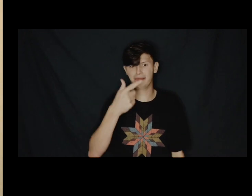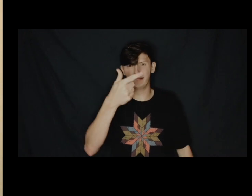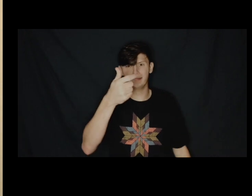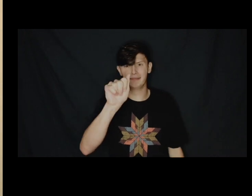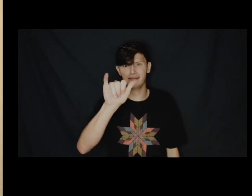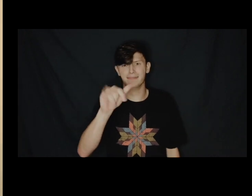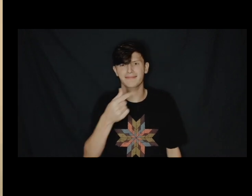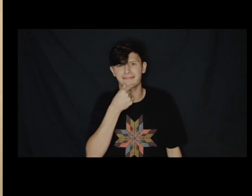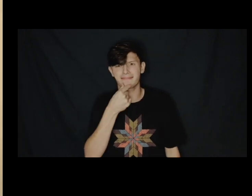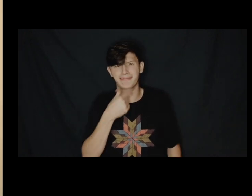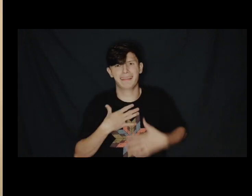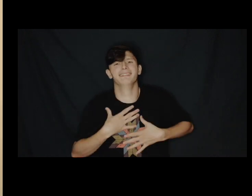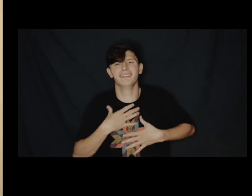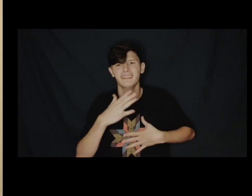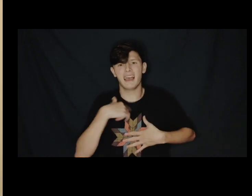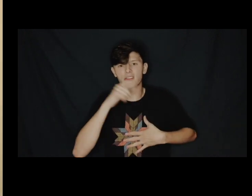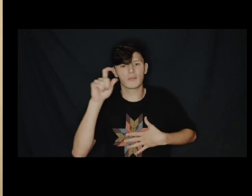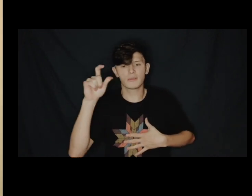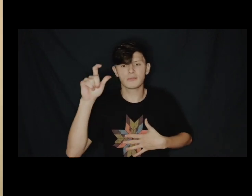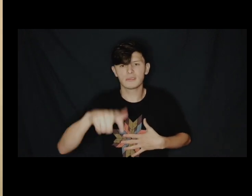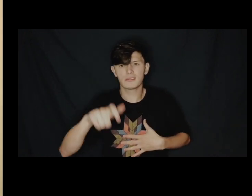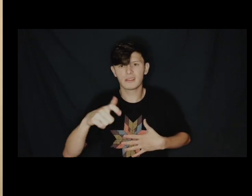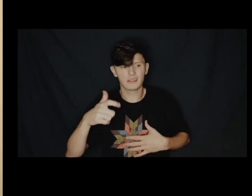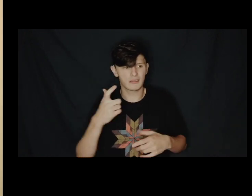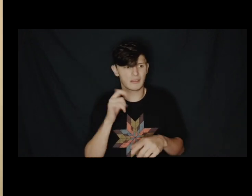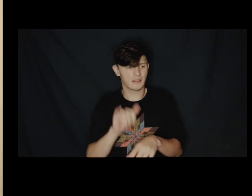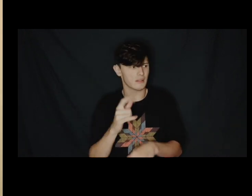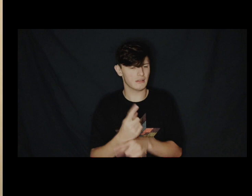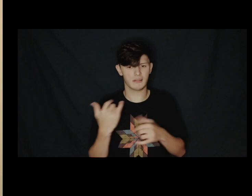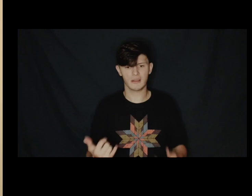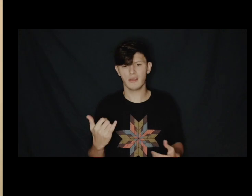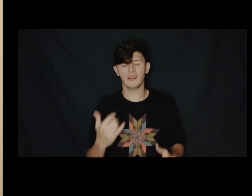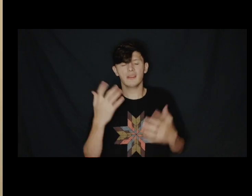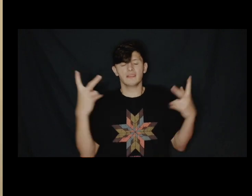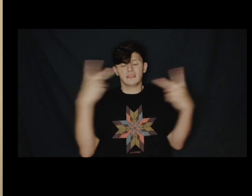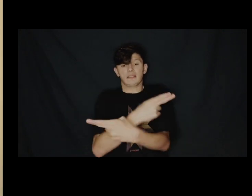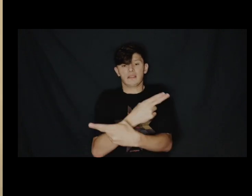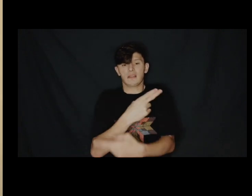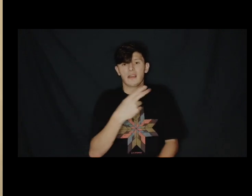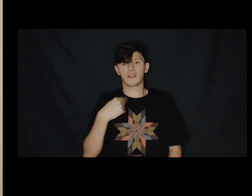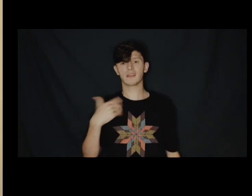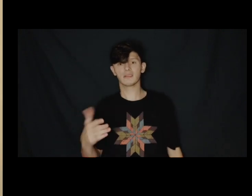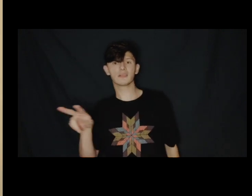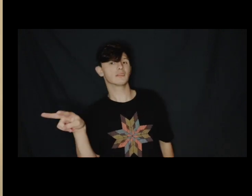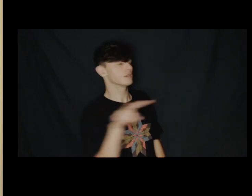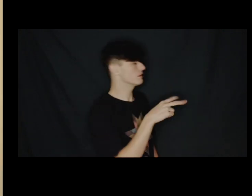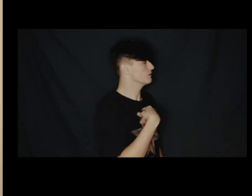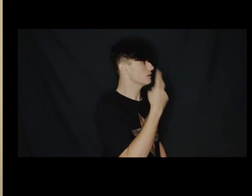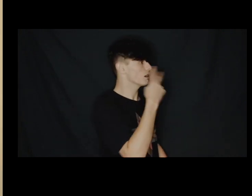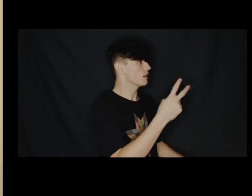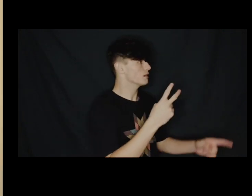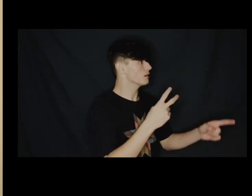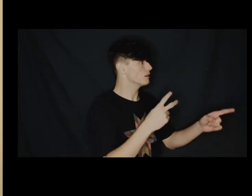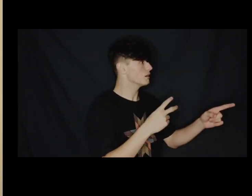It's a sign-up sheet for getting called gay, and that's not what I need right now. And seen, I hang a